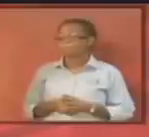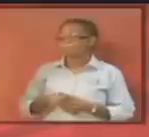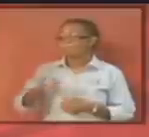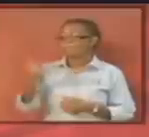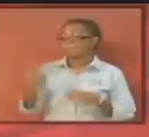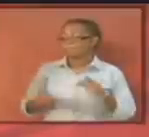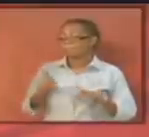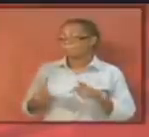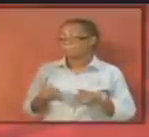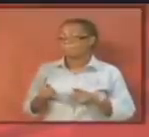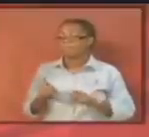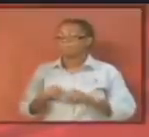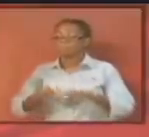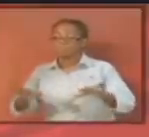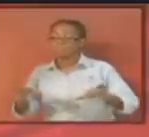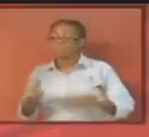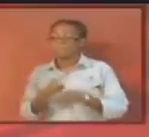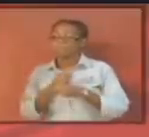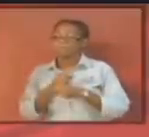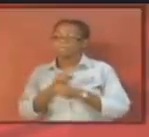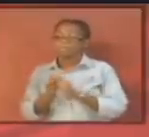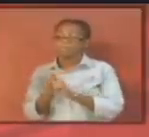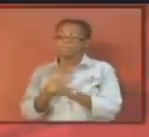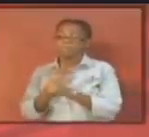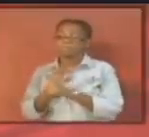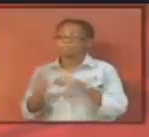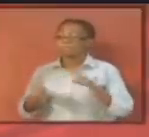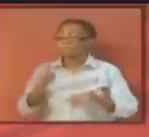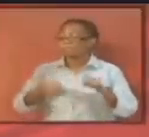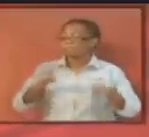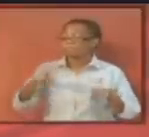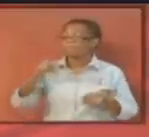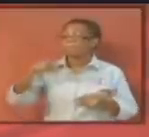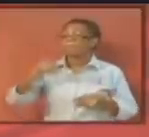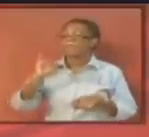spread to someone else. Now, every time someone is infected,